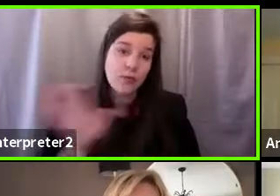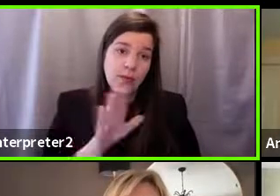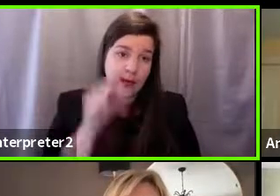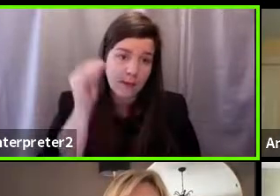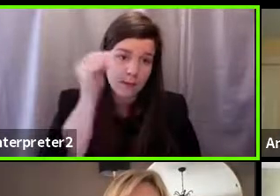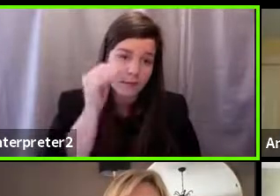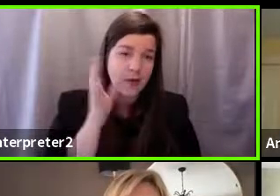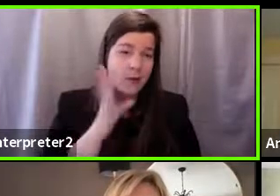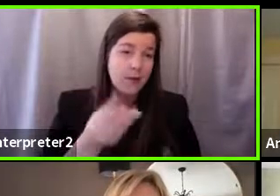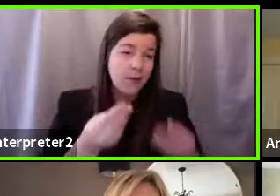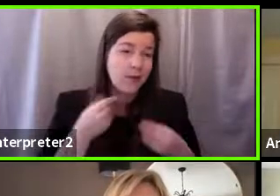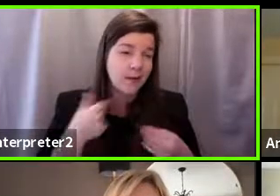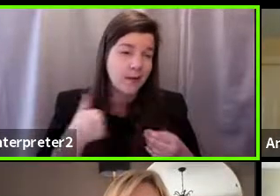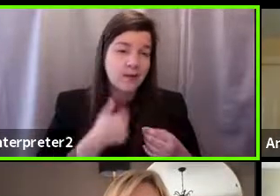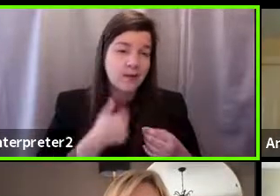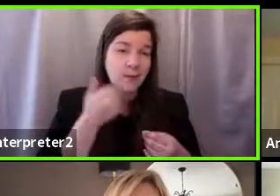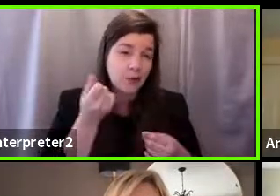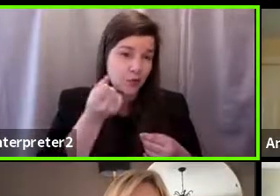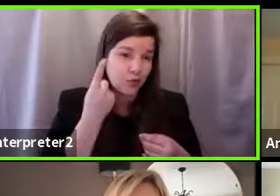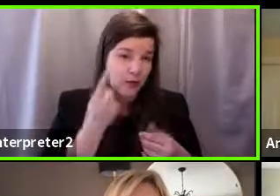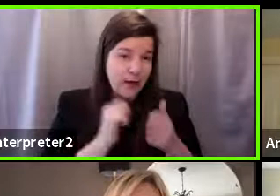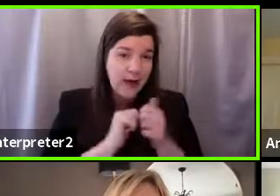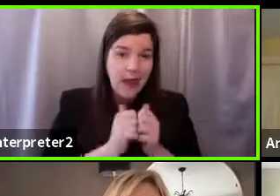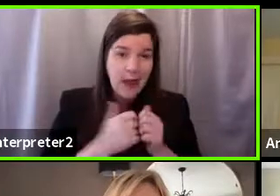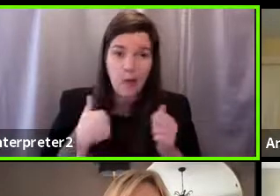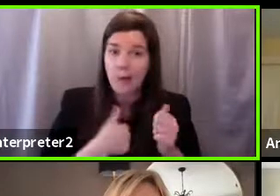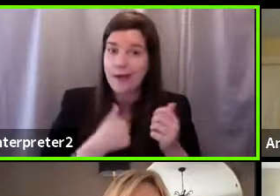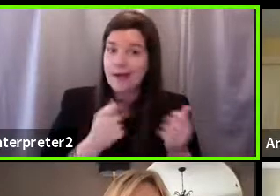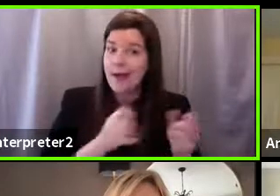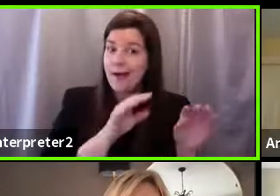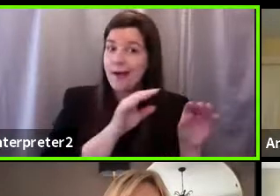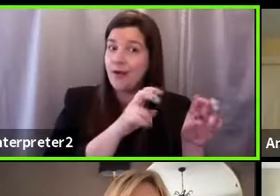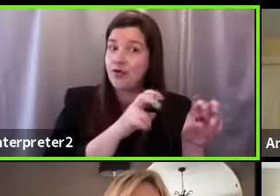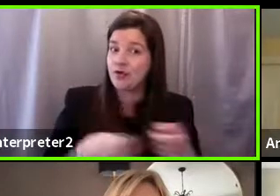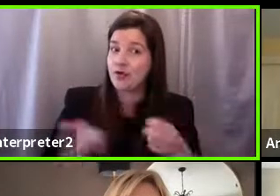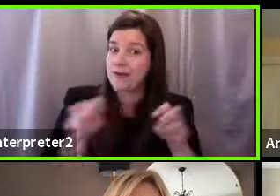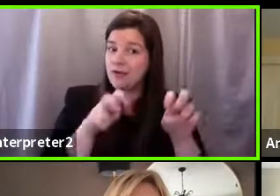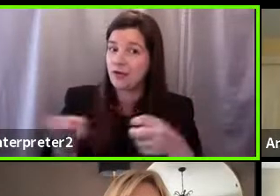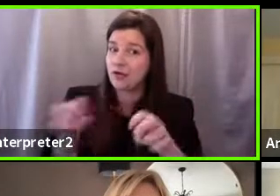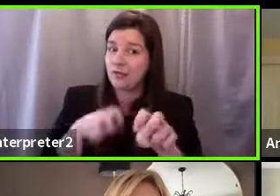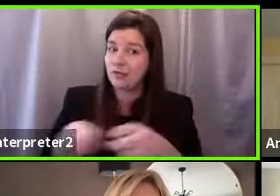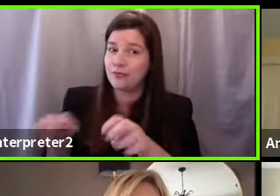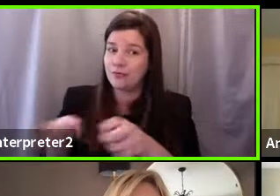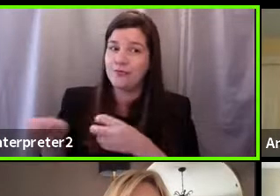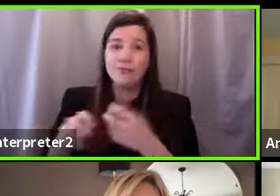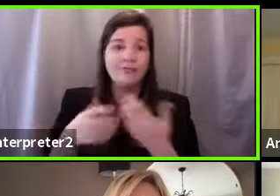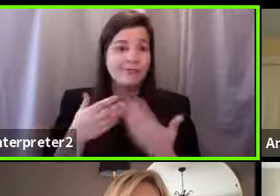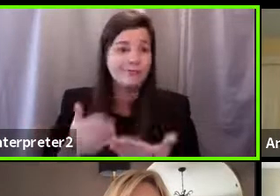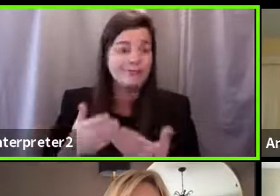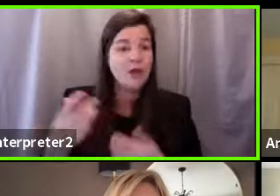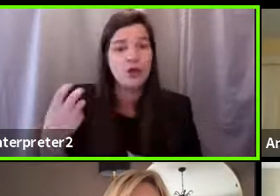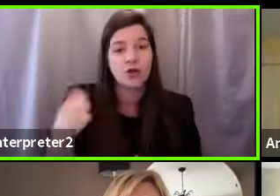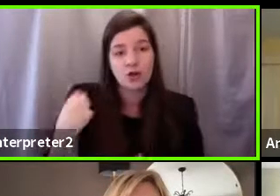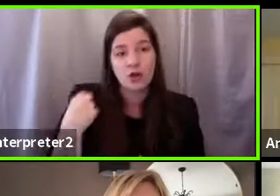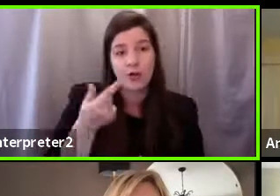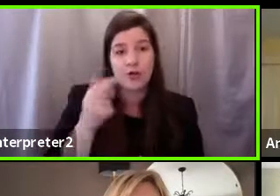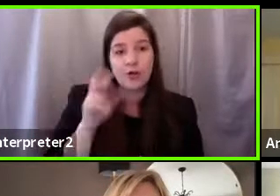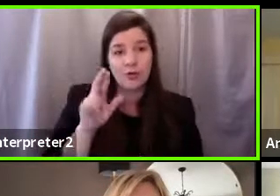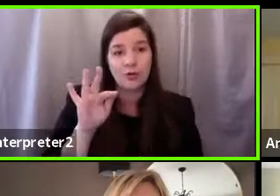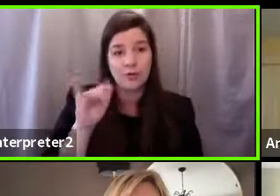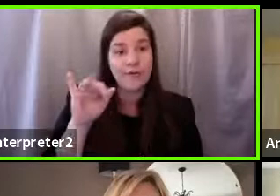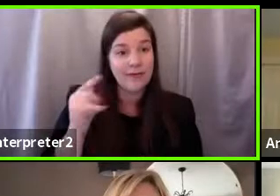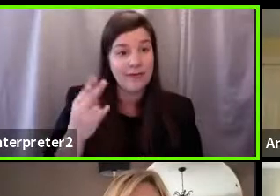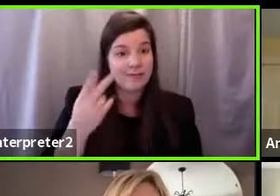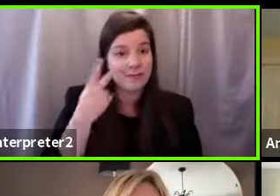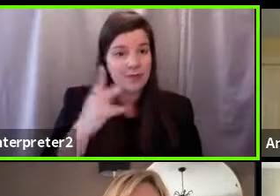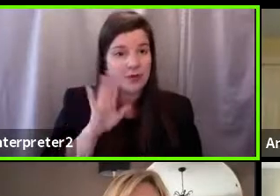a better understanding of how we might move them over. Let's move to Chair Griffith. You have a question. Thank